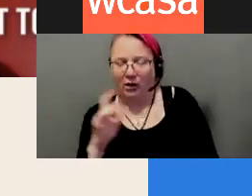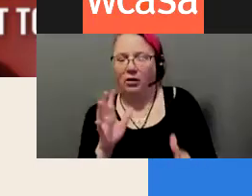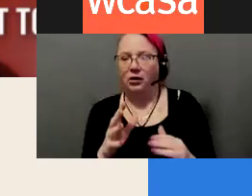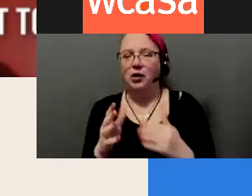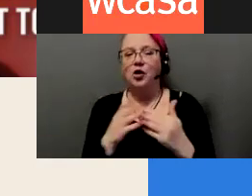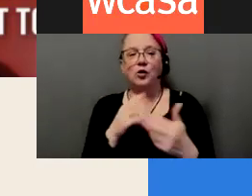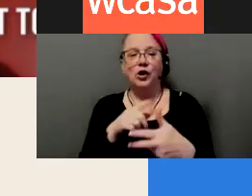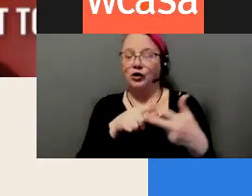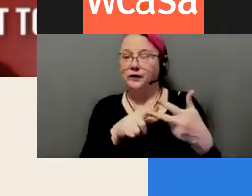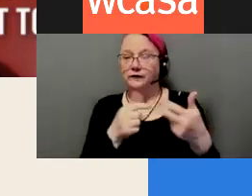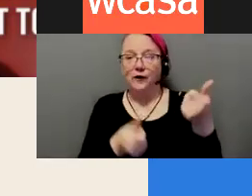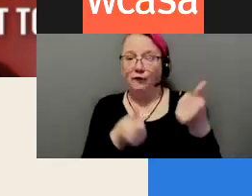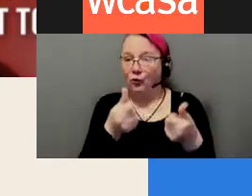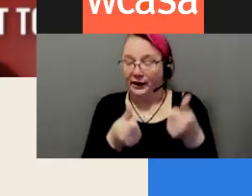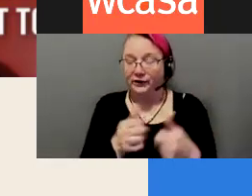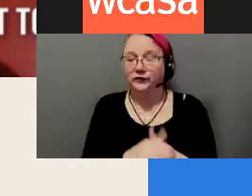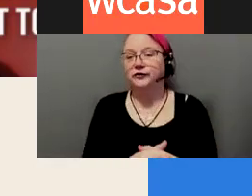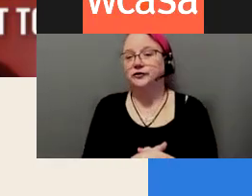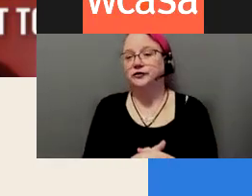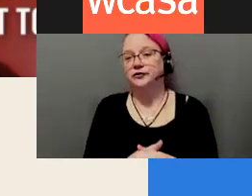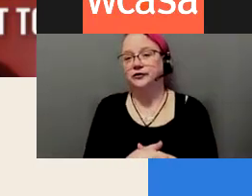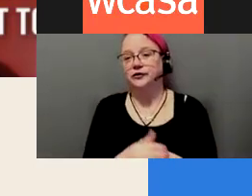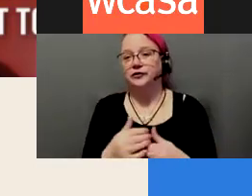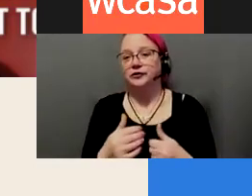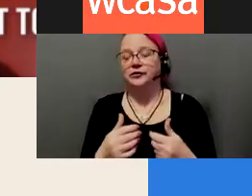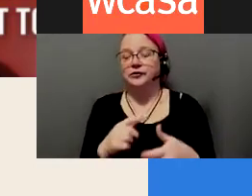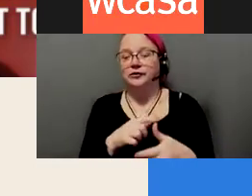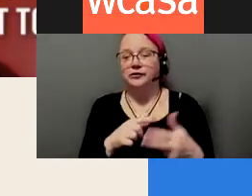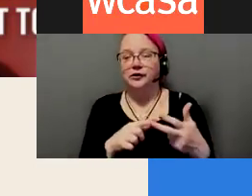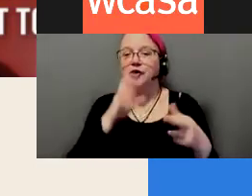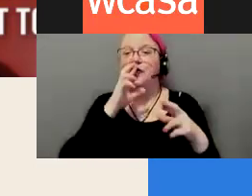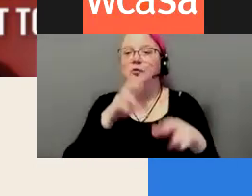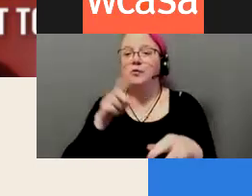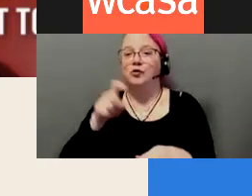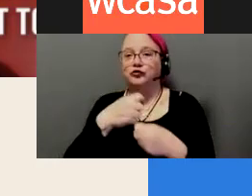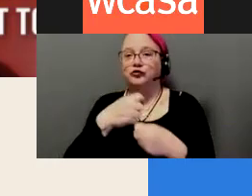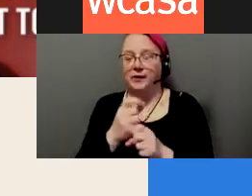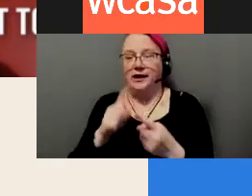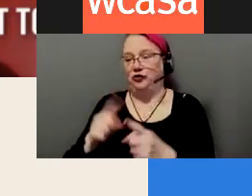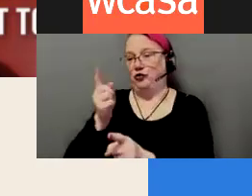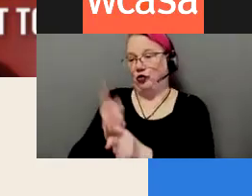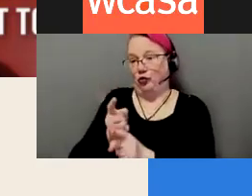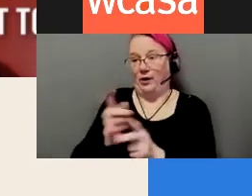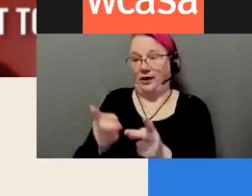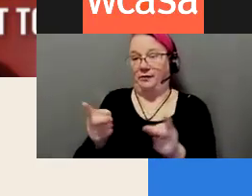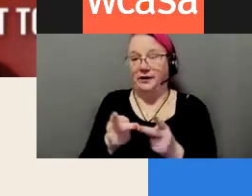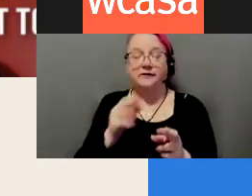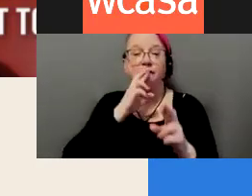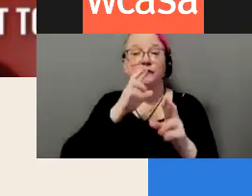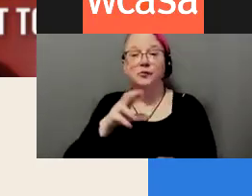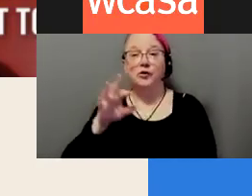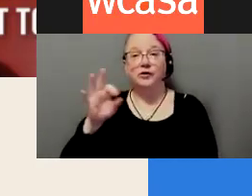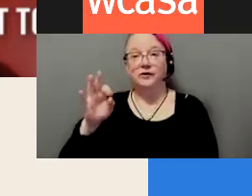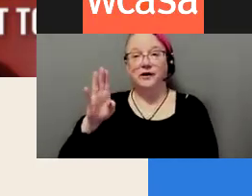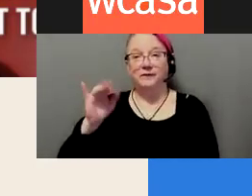Regardless of which reporting method you use, a survivor uses to report, the report should make it to the right place. If you report a crime to the